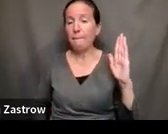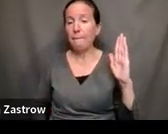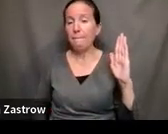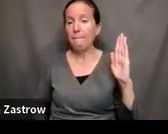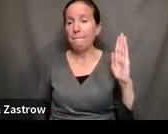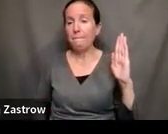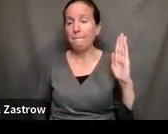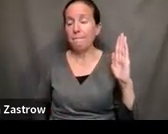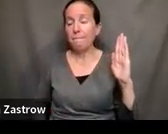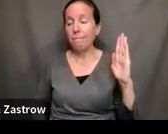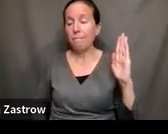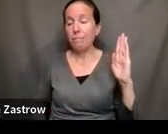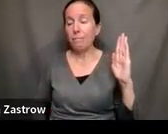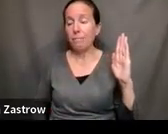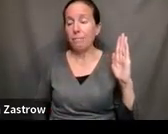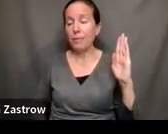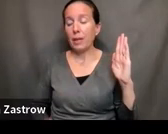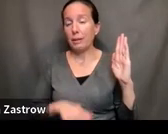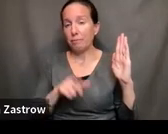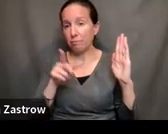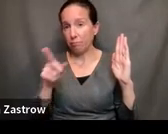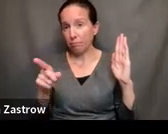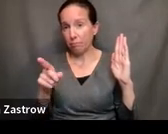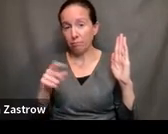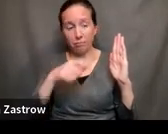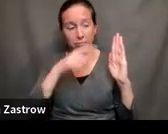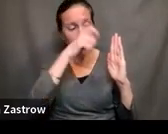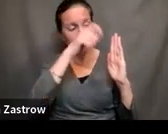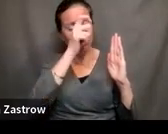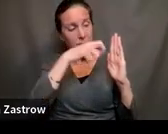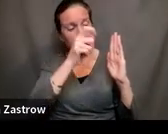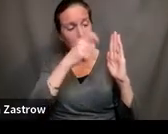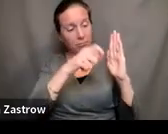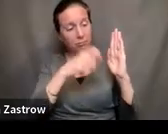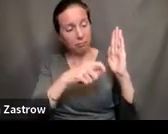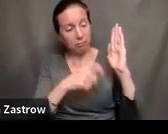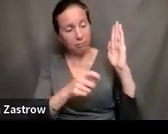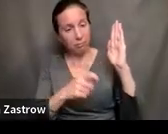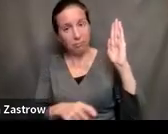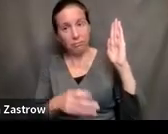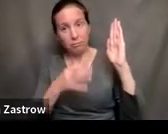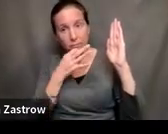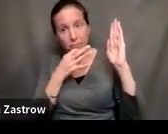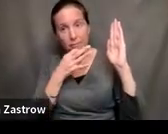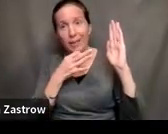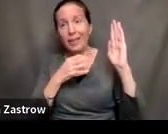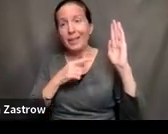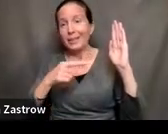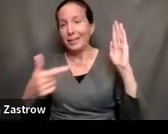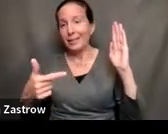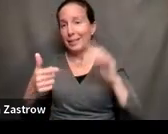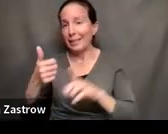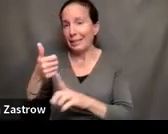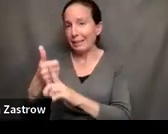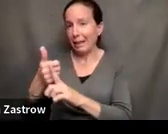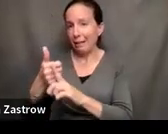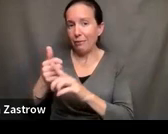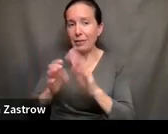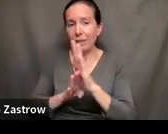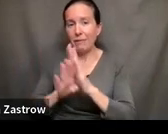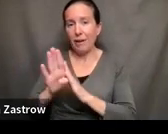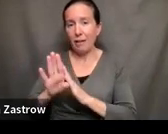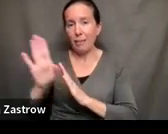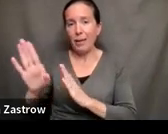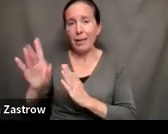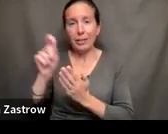then once he masters that, once he's able to follow the checklist, we're going to teach him to make his own checklist maybe, right? So that's the